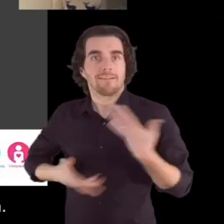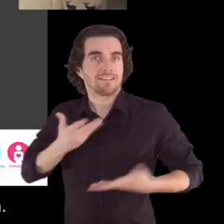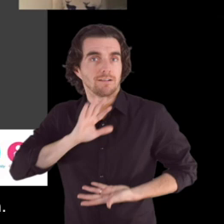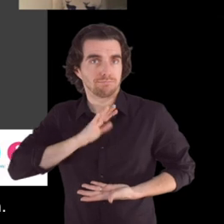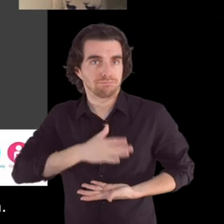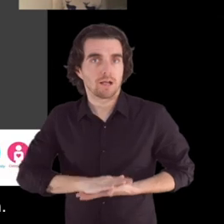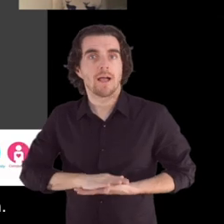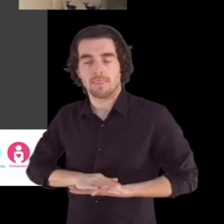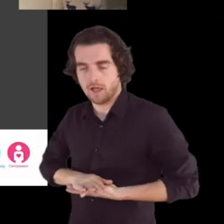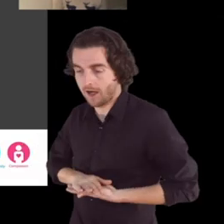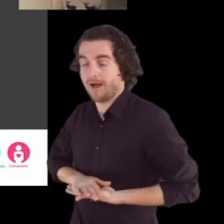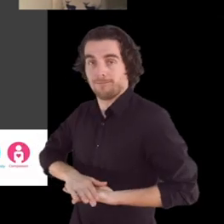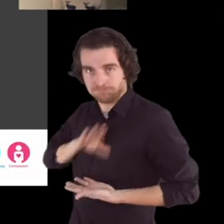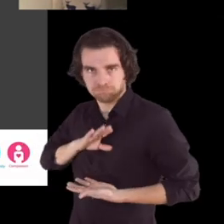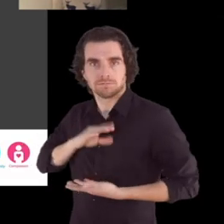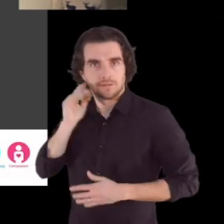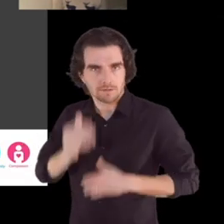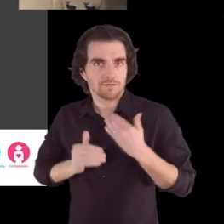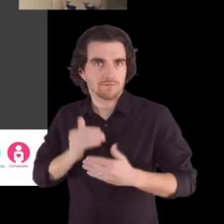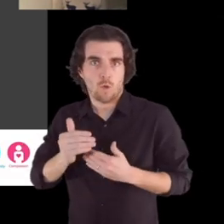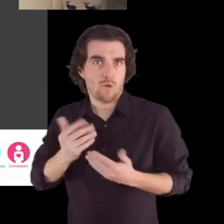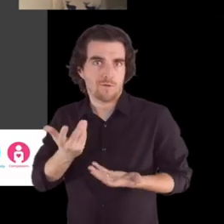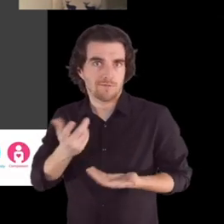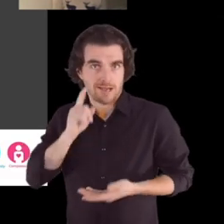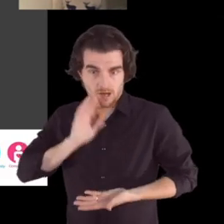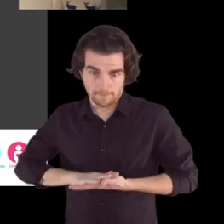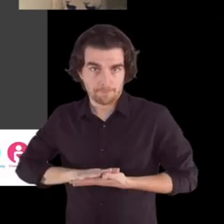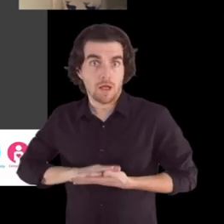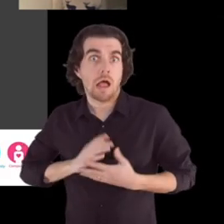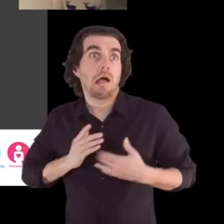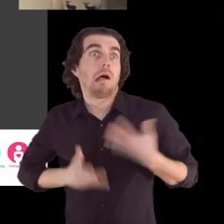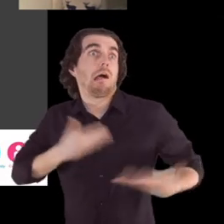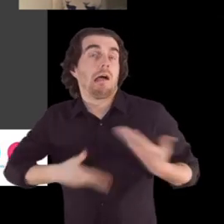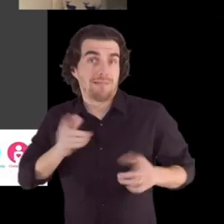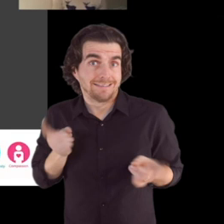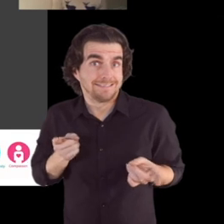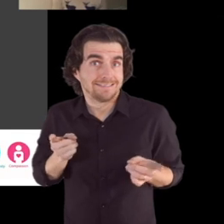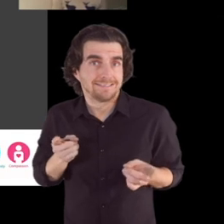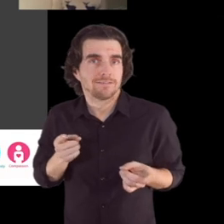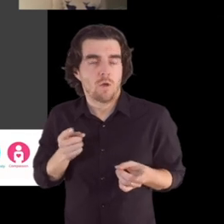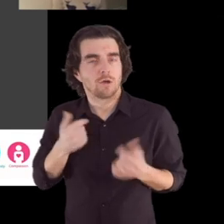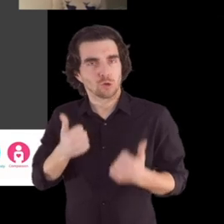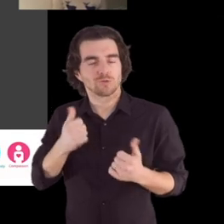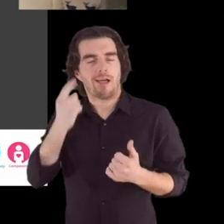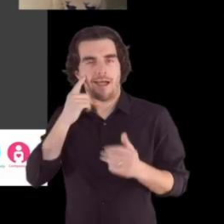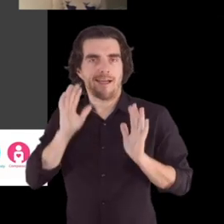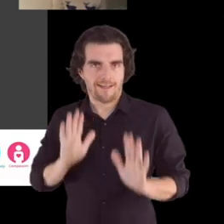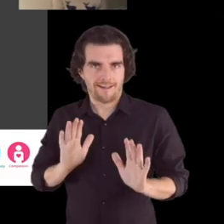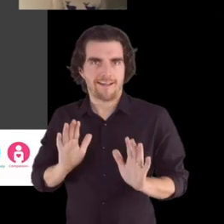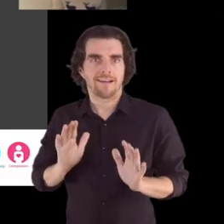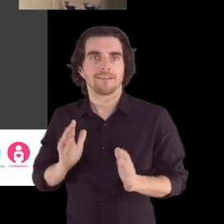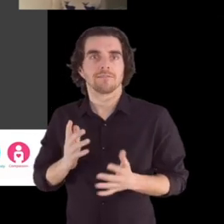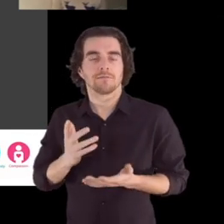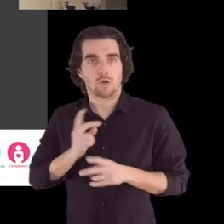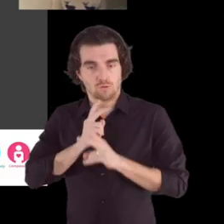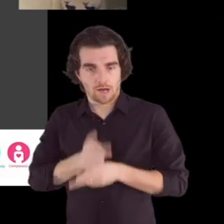start pouring it again, and making sure you have enough in reserves so that's not going to be depleting you. And there's lots of ways that this can be done. I think a